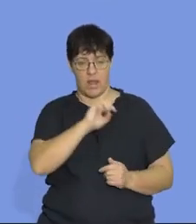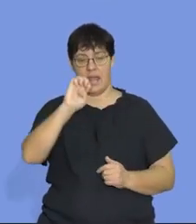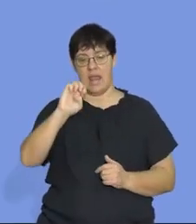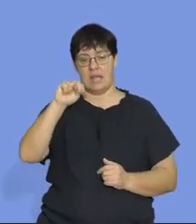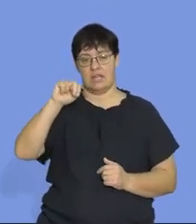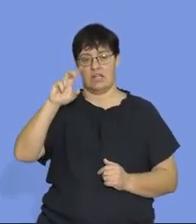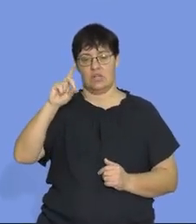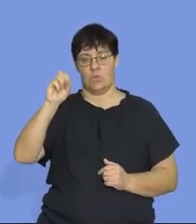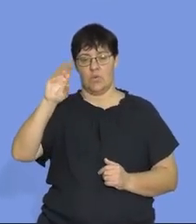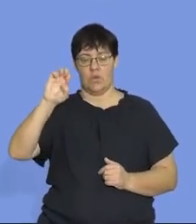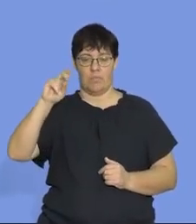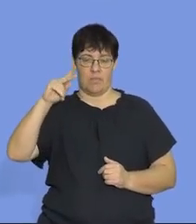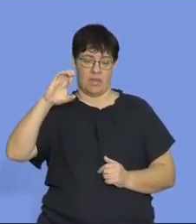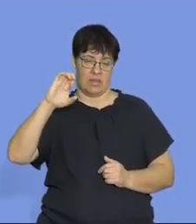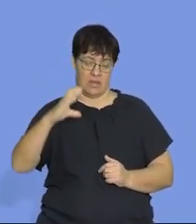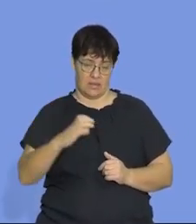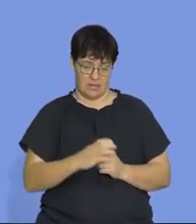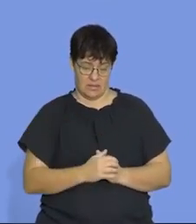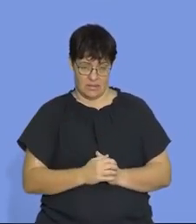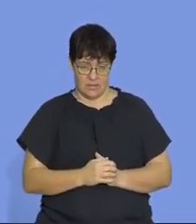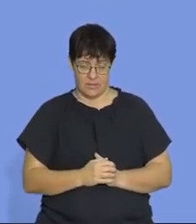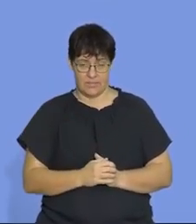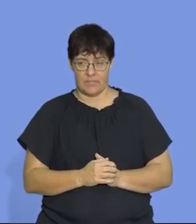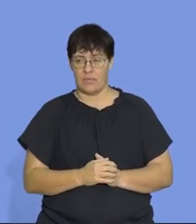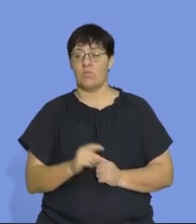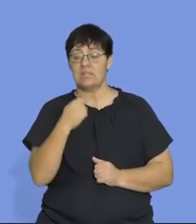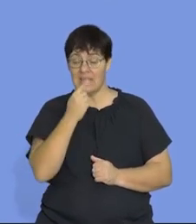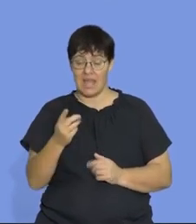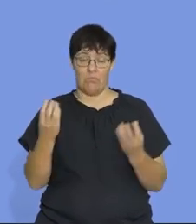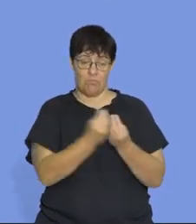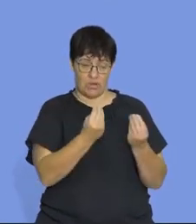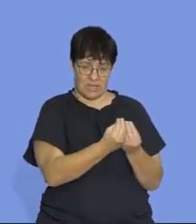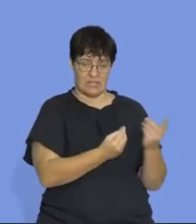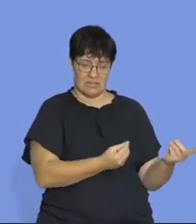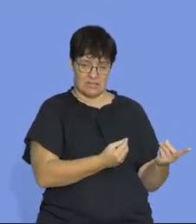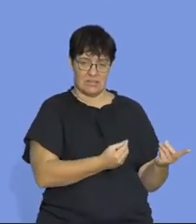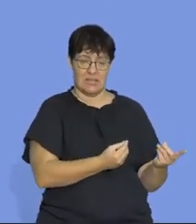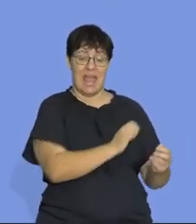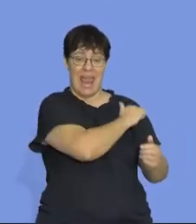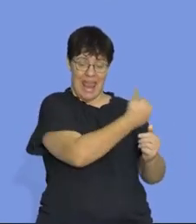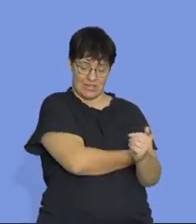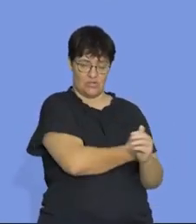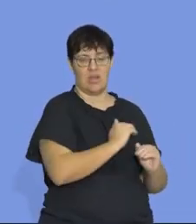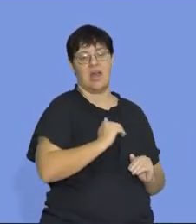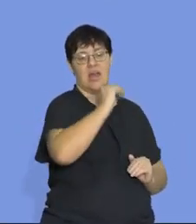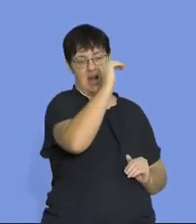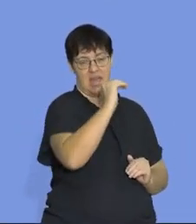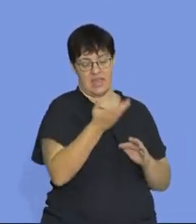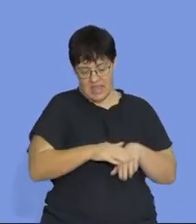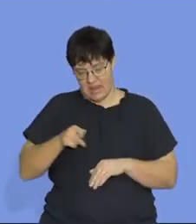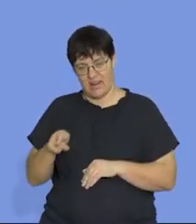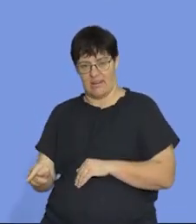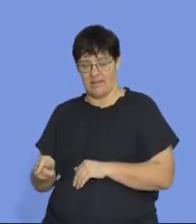endothermic reaction. So at the same time, we are saying that the products are at a higher energy level than the reactants. That's why we are